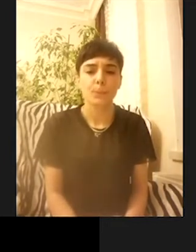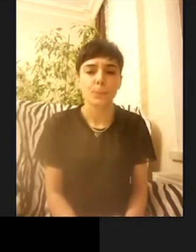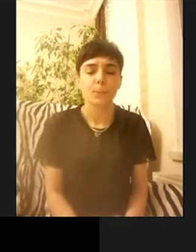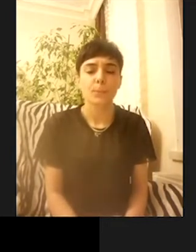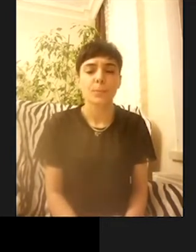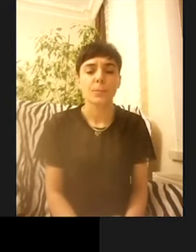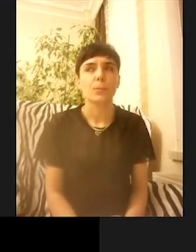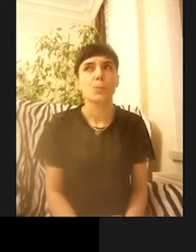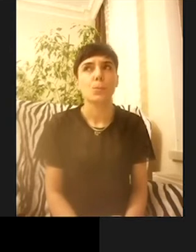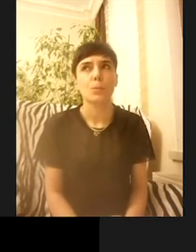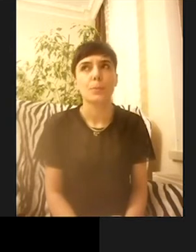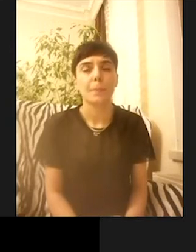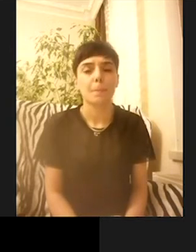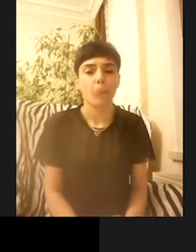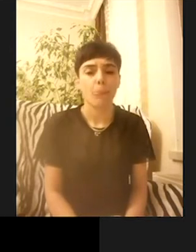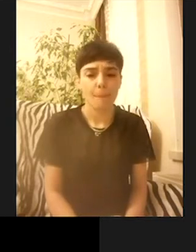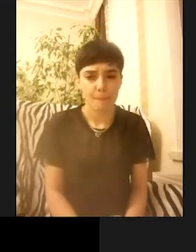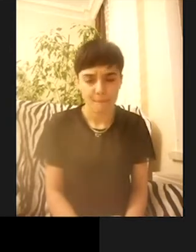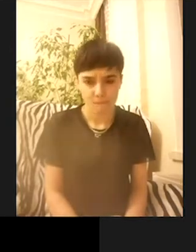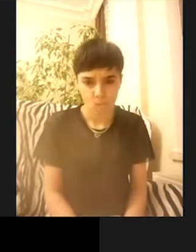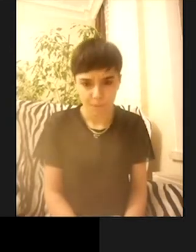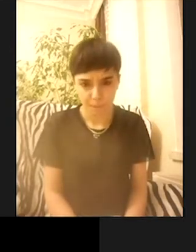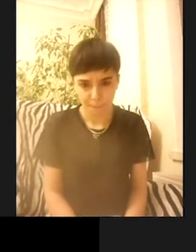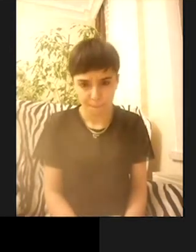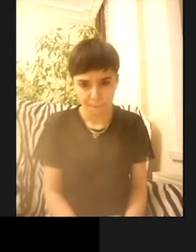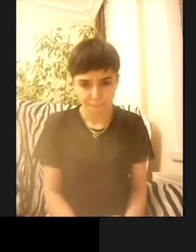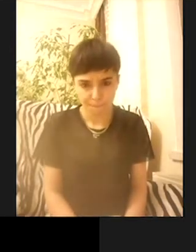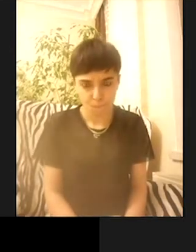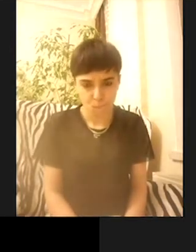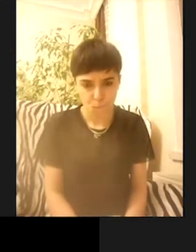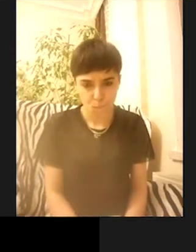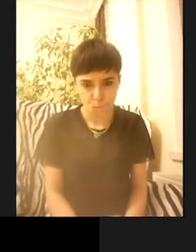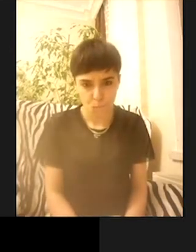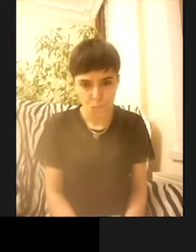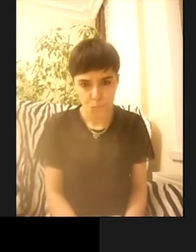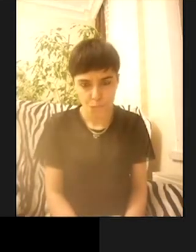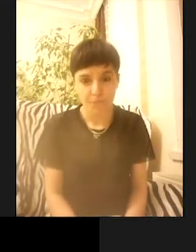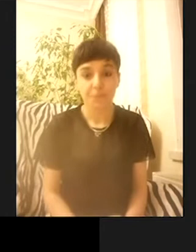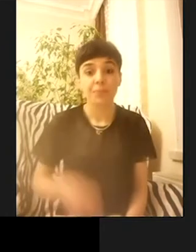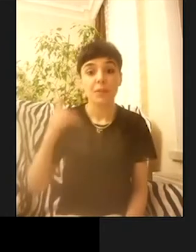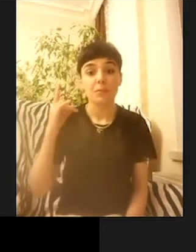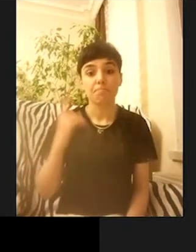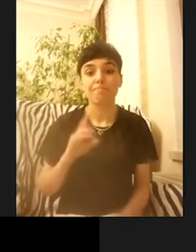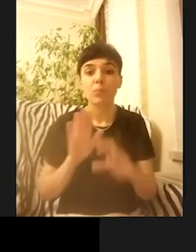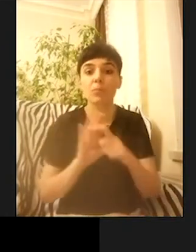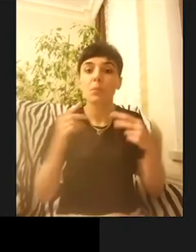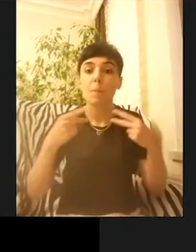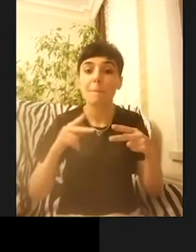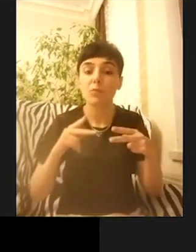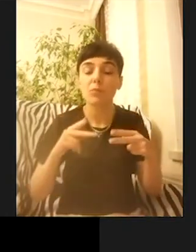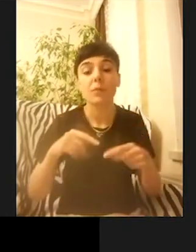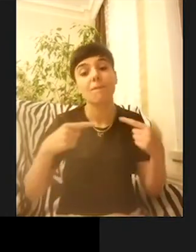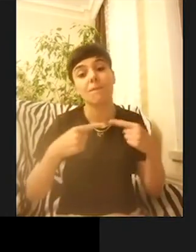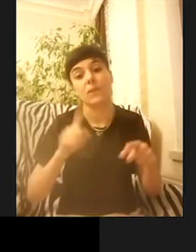And so you're a researcher, but also I imagine, do you translate this kind of